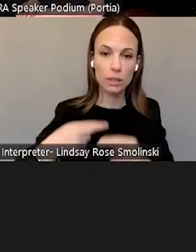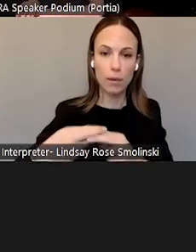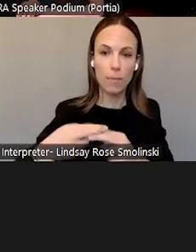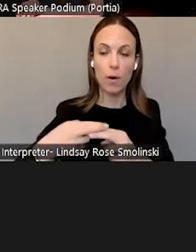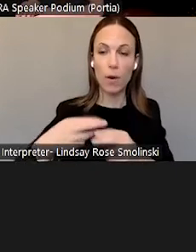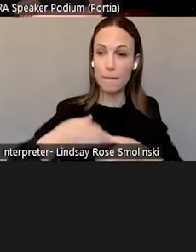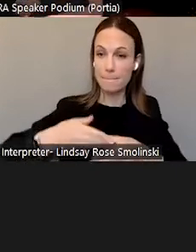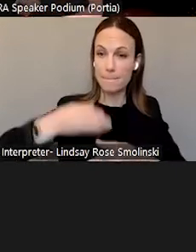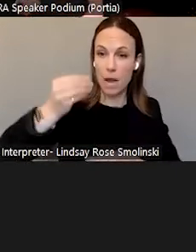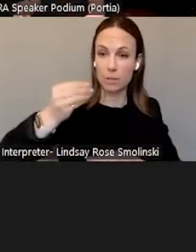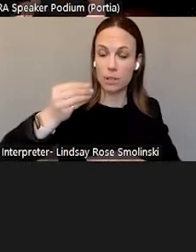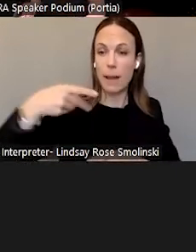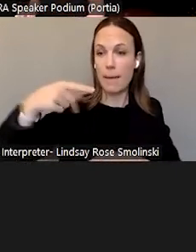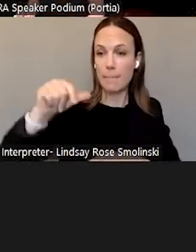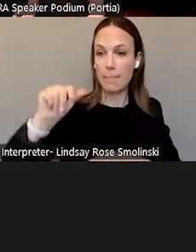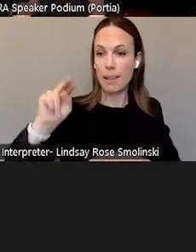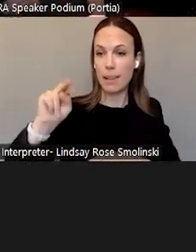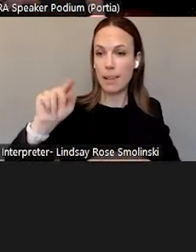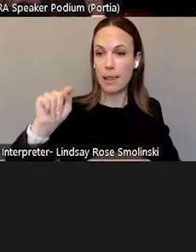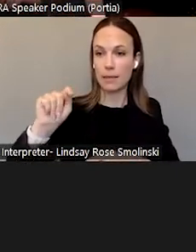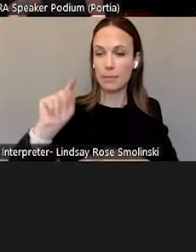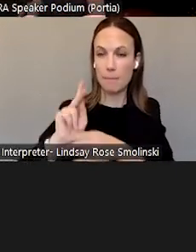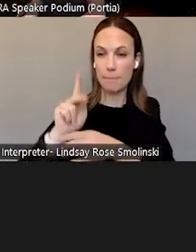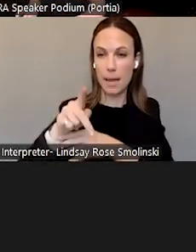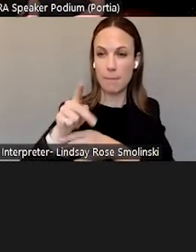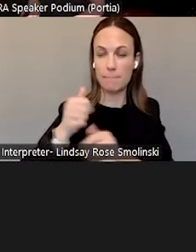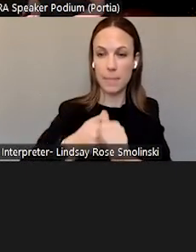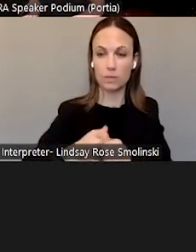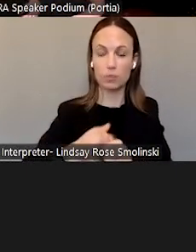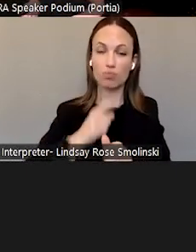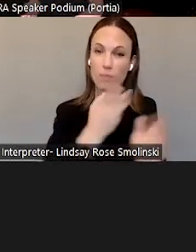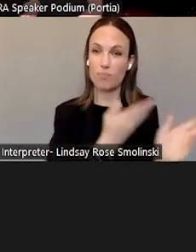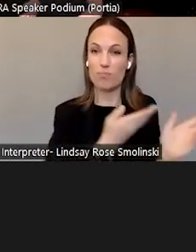So really bringing this to the mainstream.